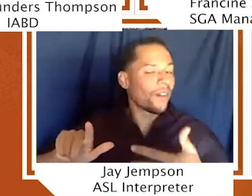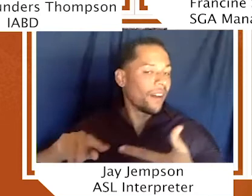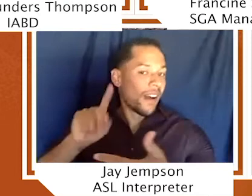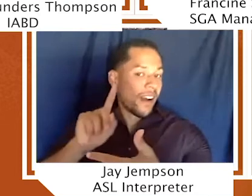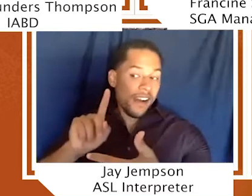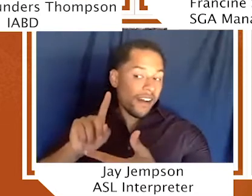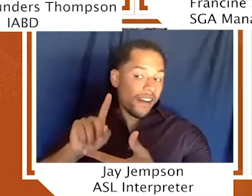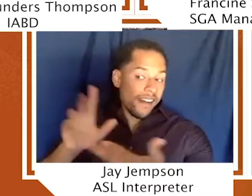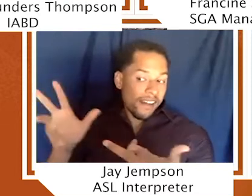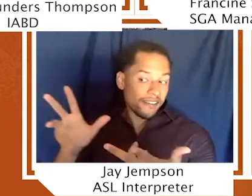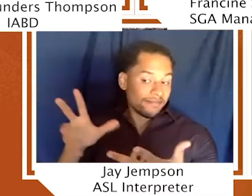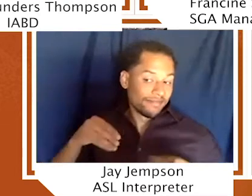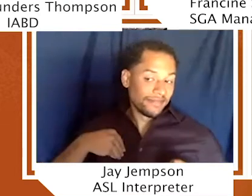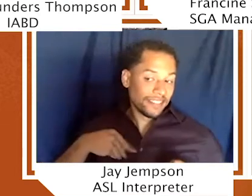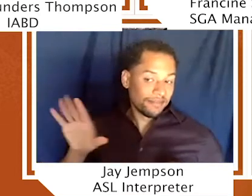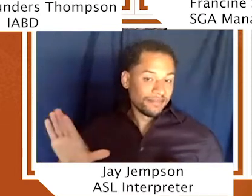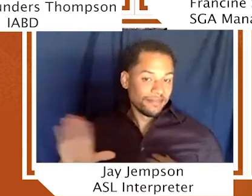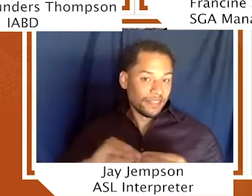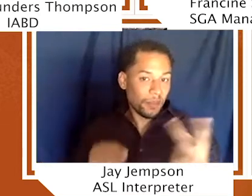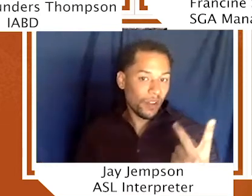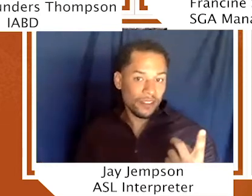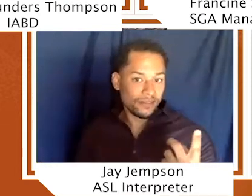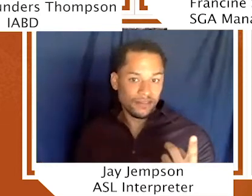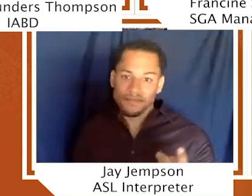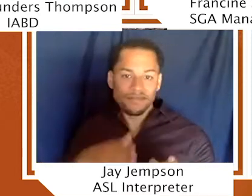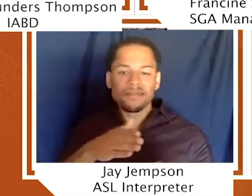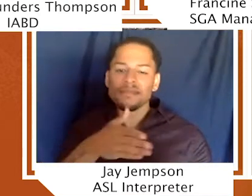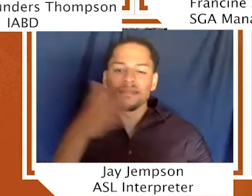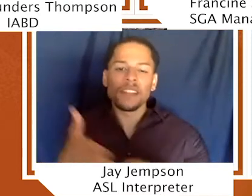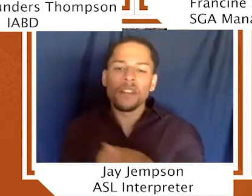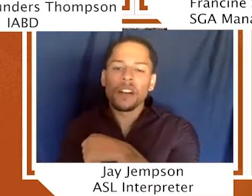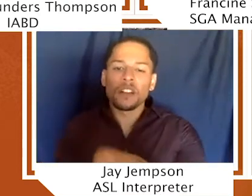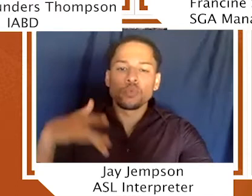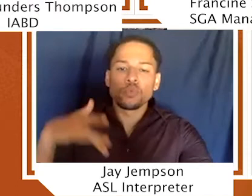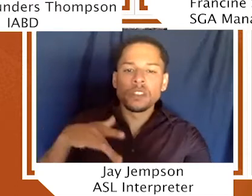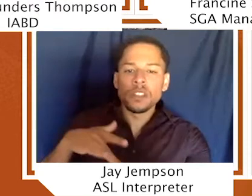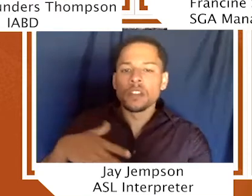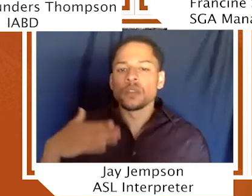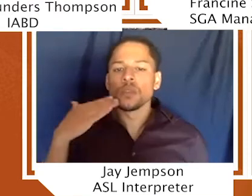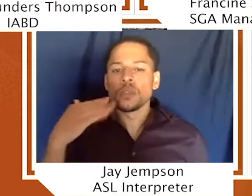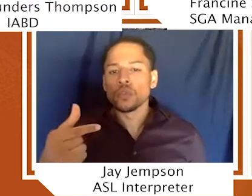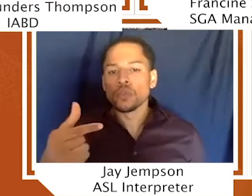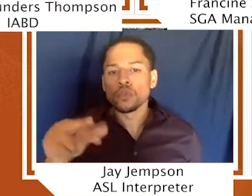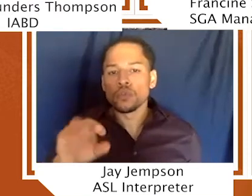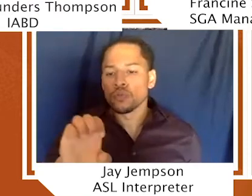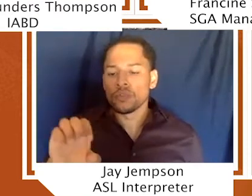Greece. Kristopher, what you got? Yeah, I definitely with Greece.